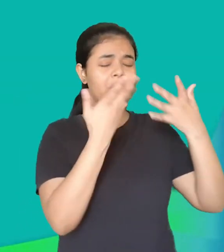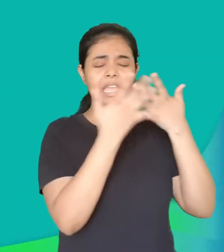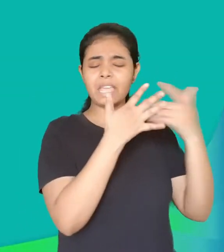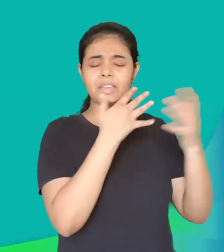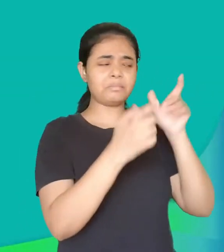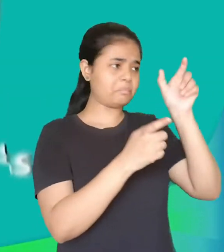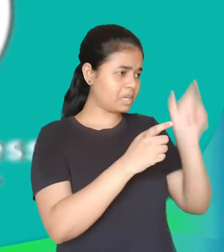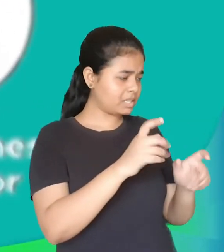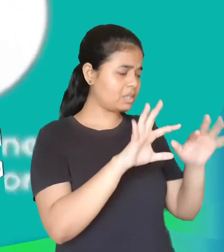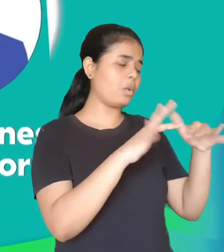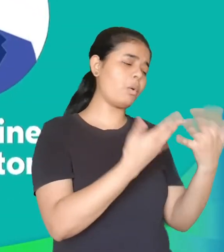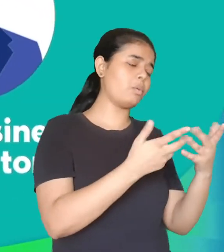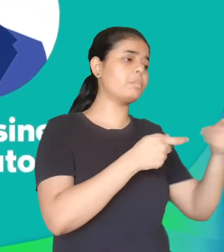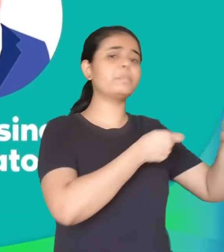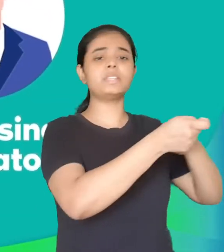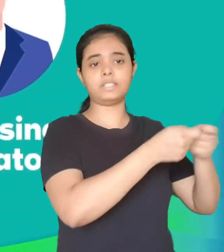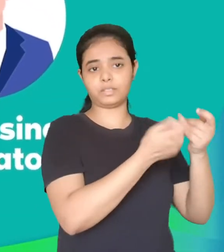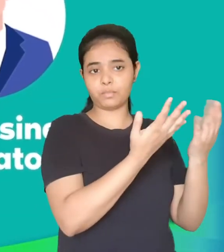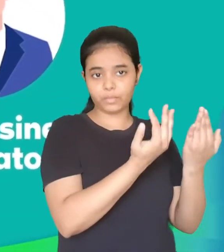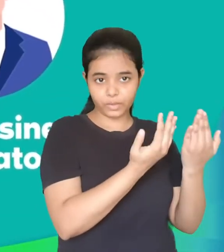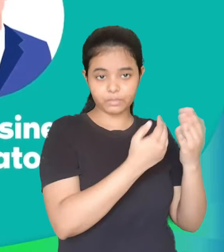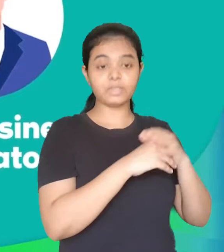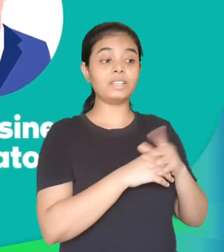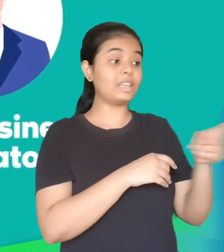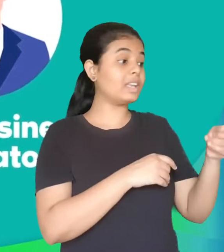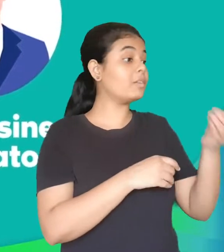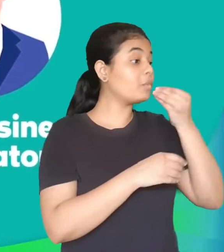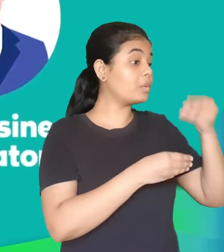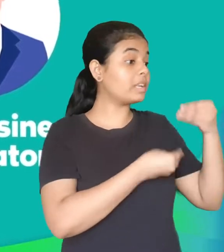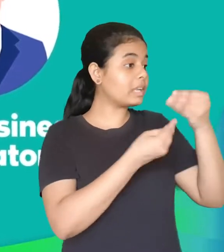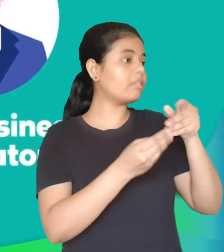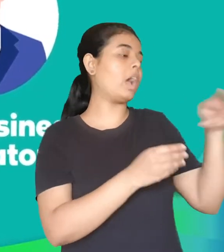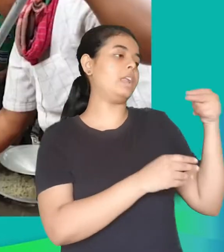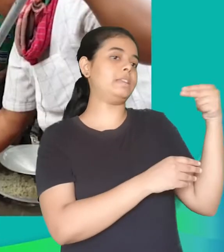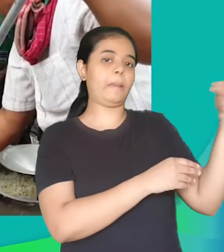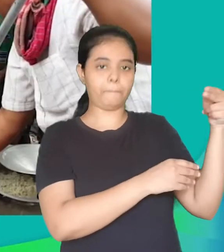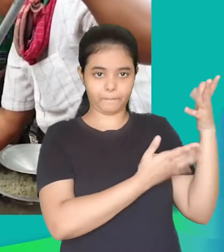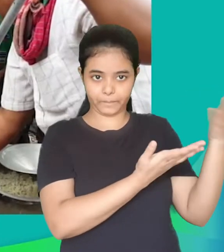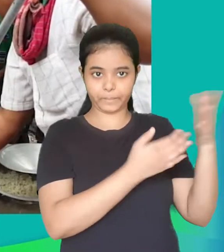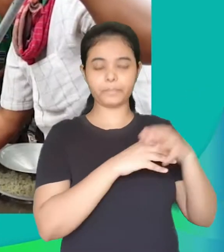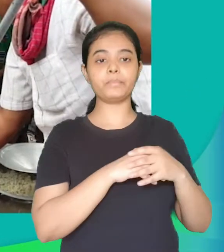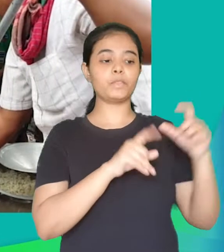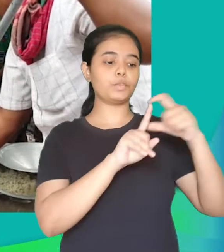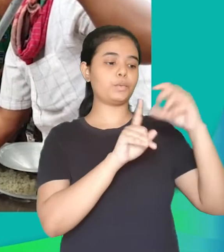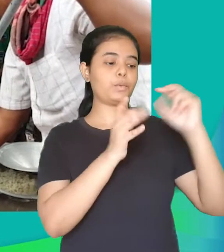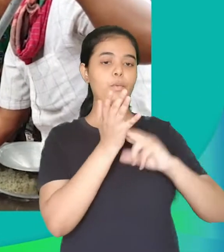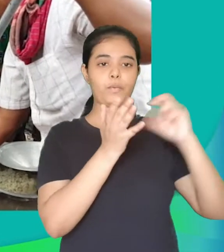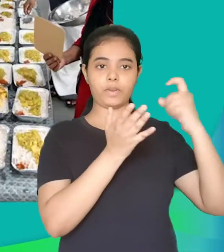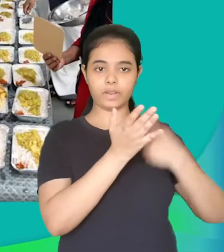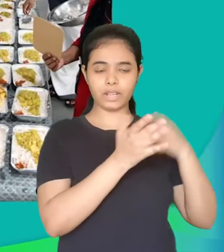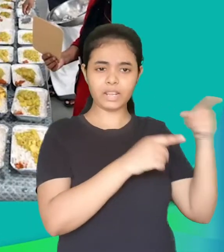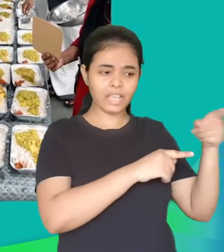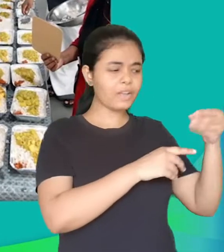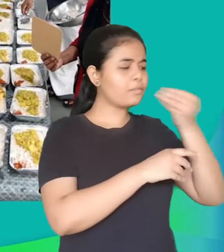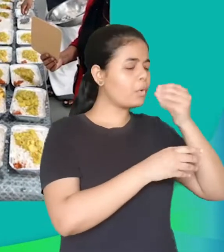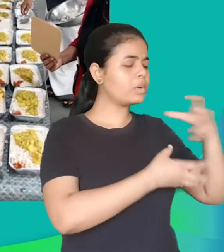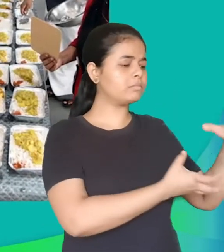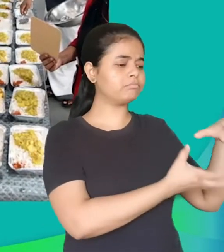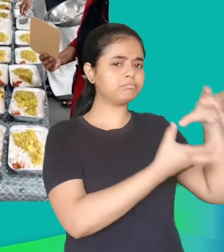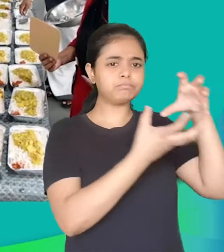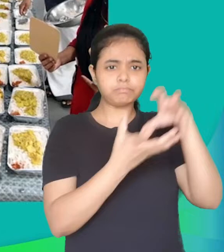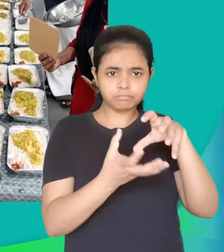A food donor is any person or food business operator who donates surplus food. Food